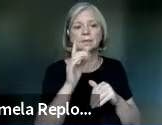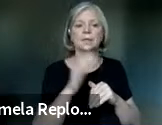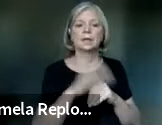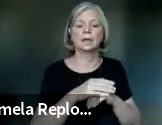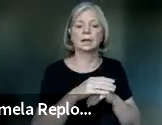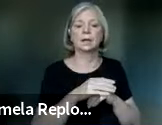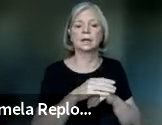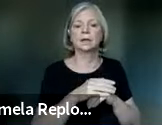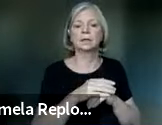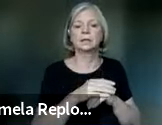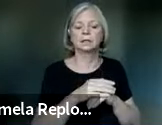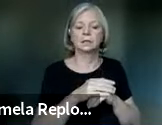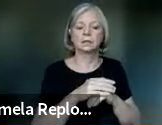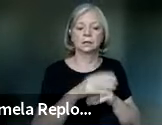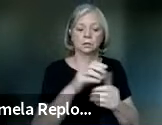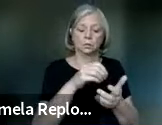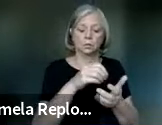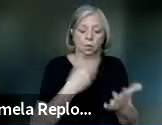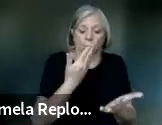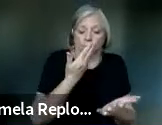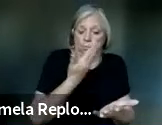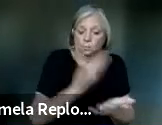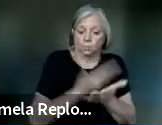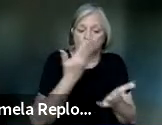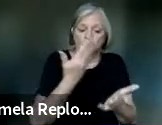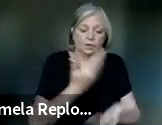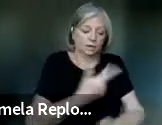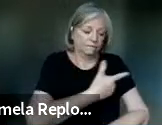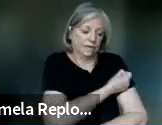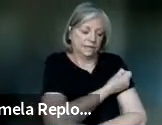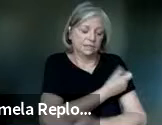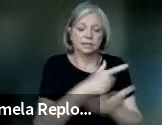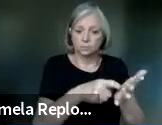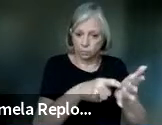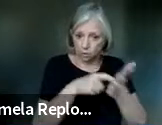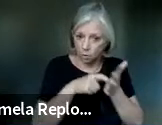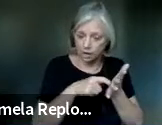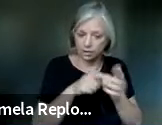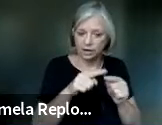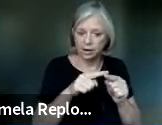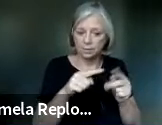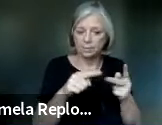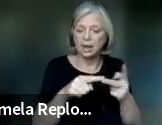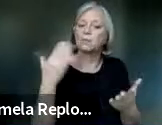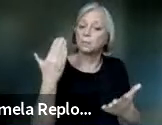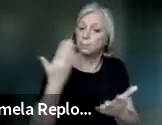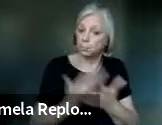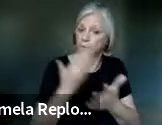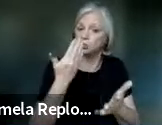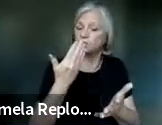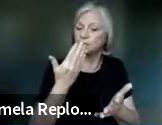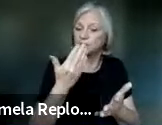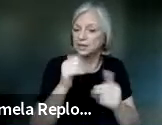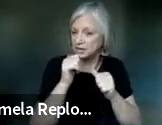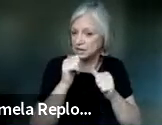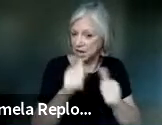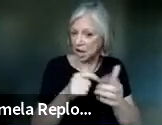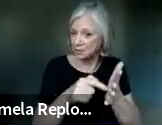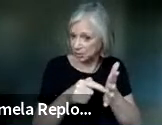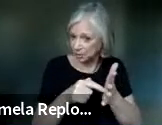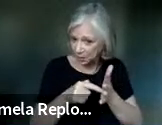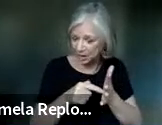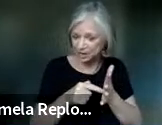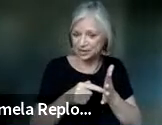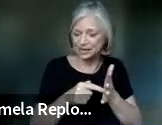record of vaccination status is required, but proof of vaccination is not required. It's just